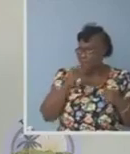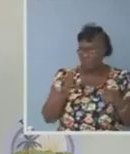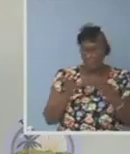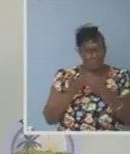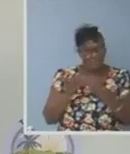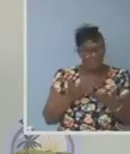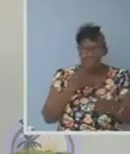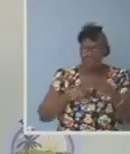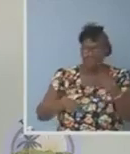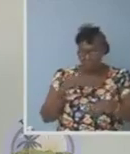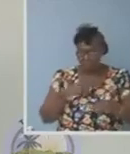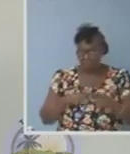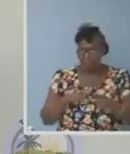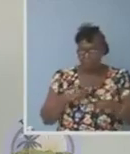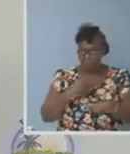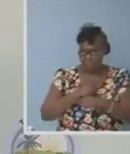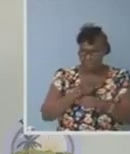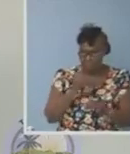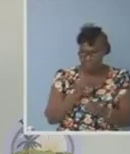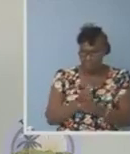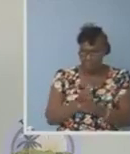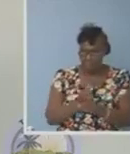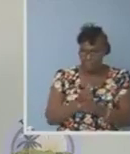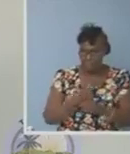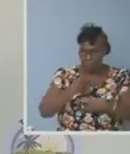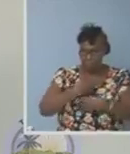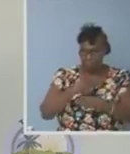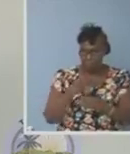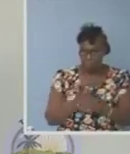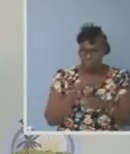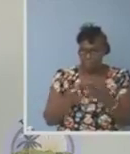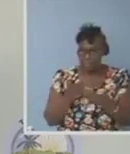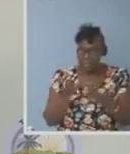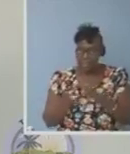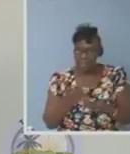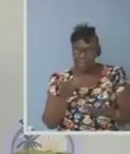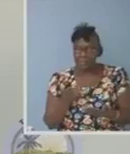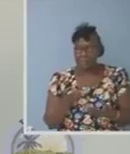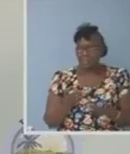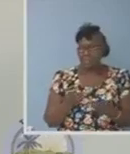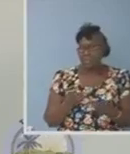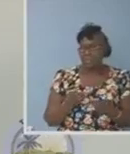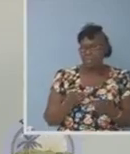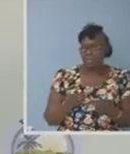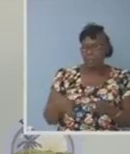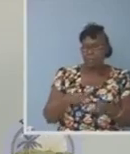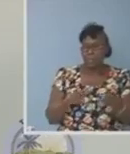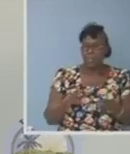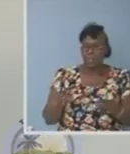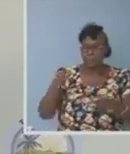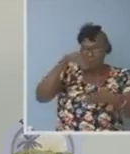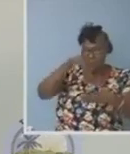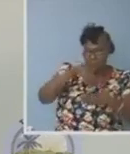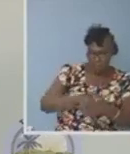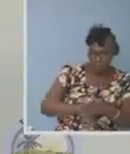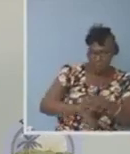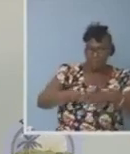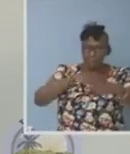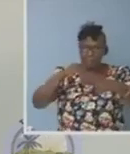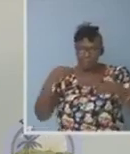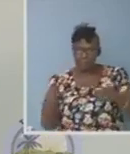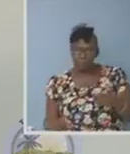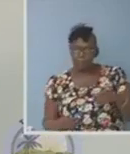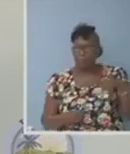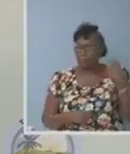issue of creating easy access in and out of Tobago, and that is something that we have to